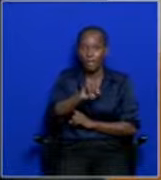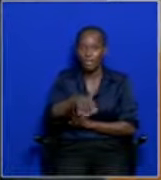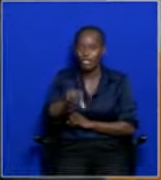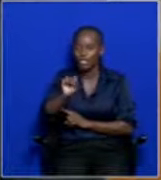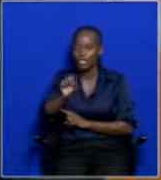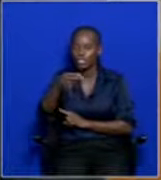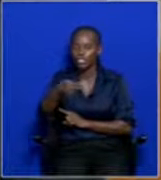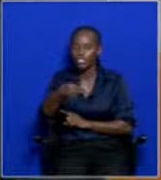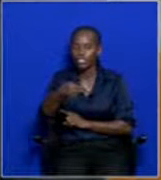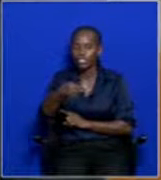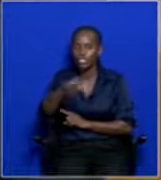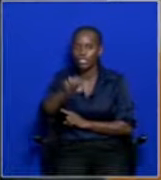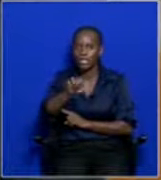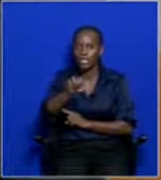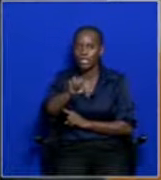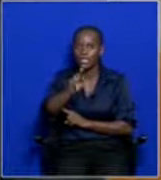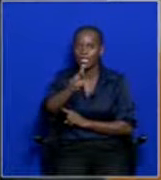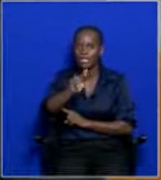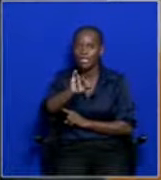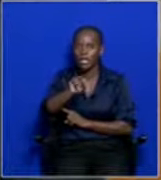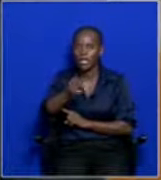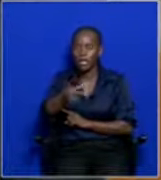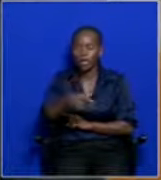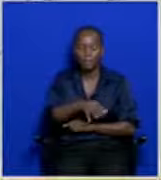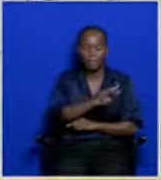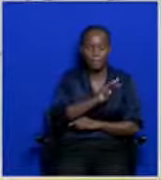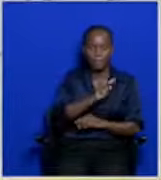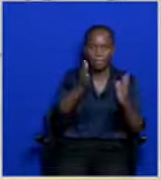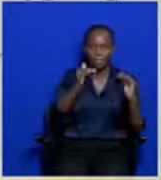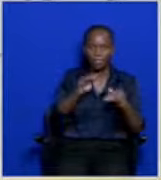MPO JL Taba,